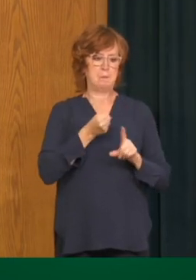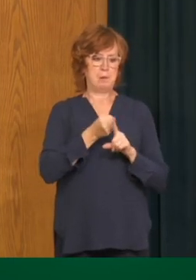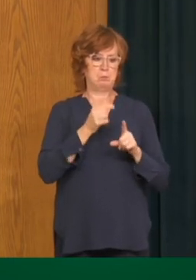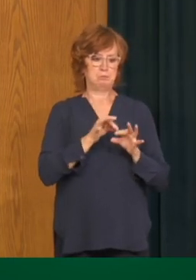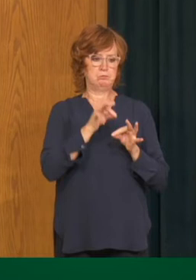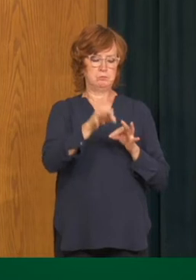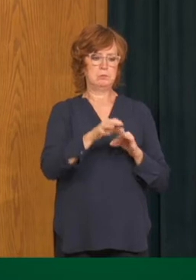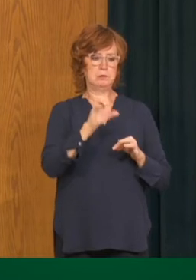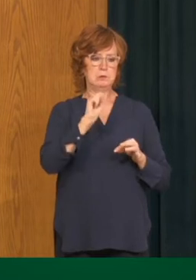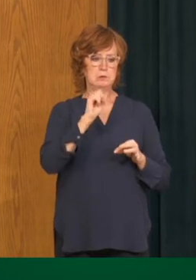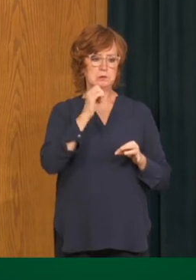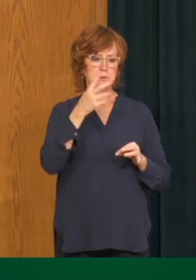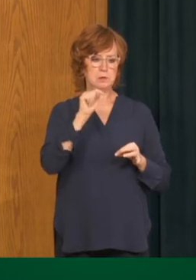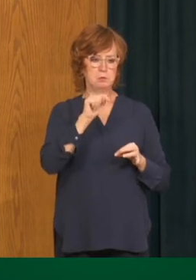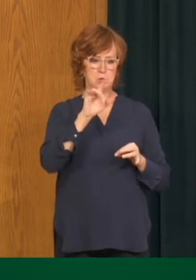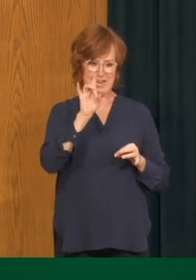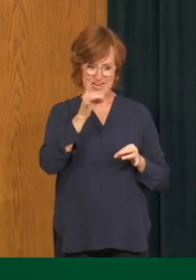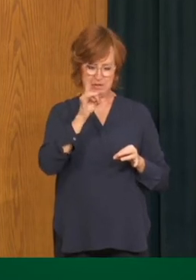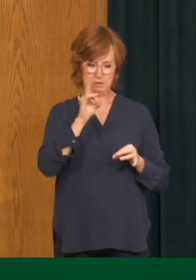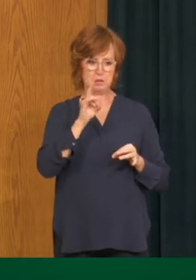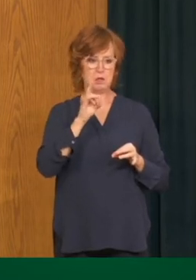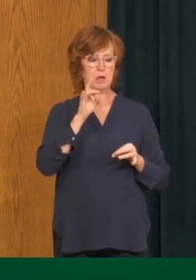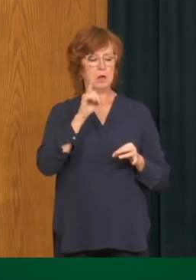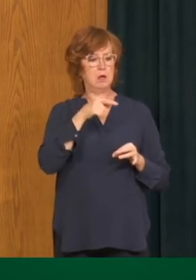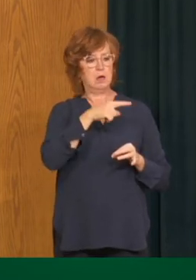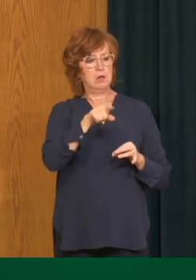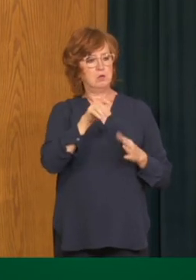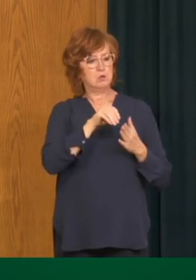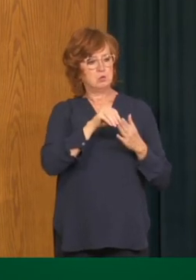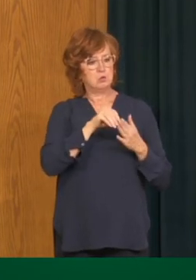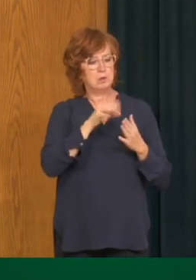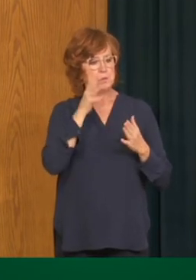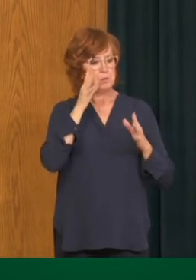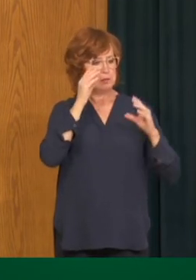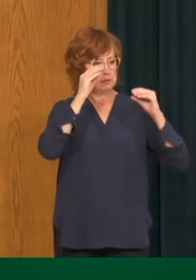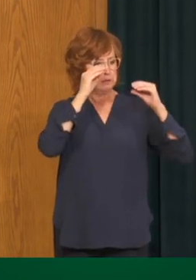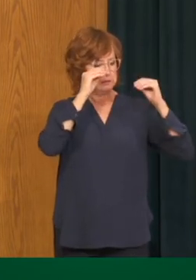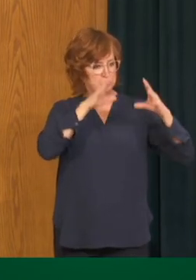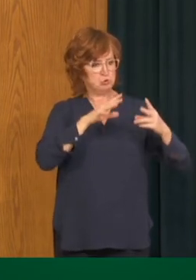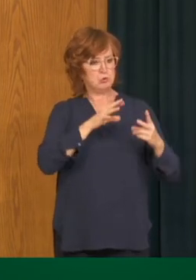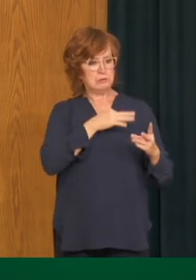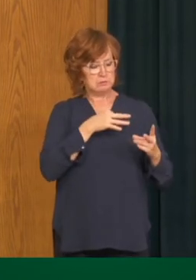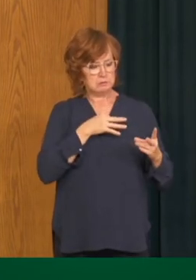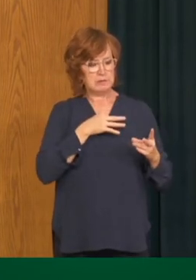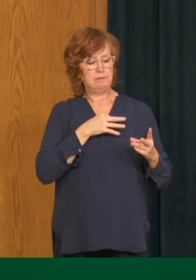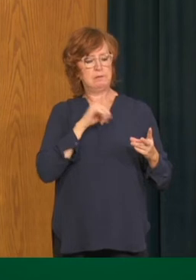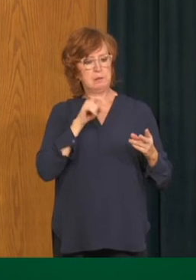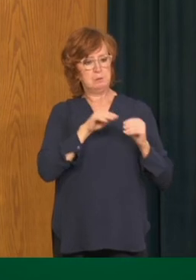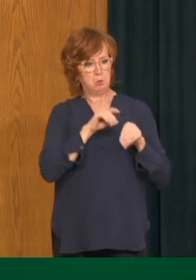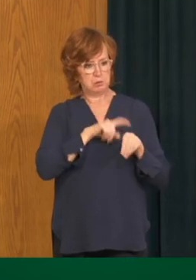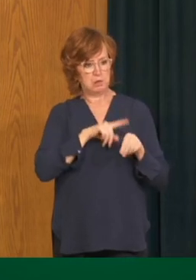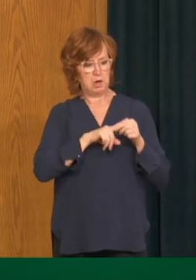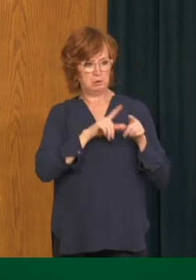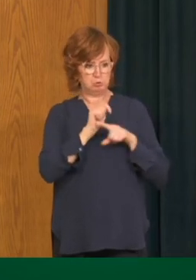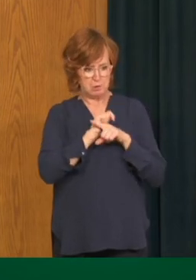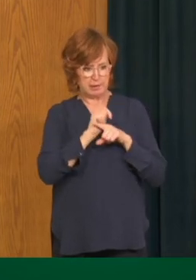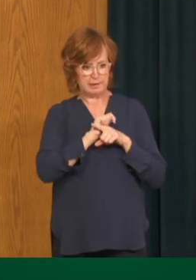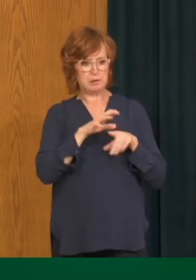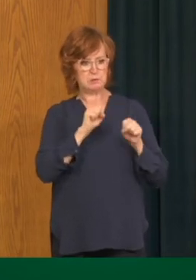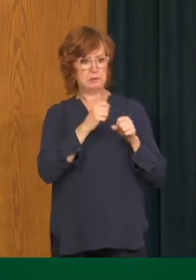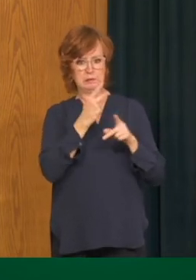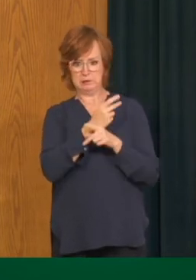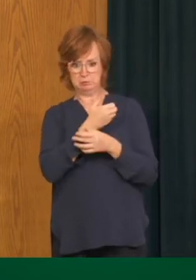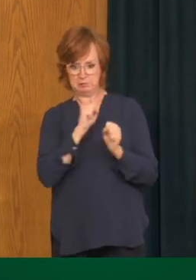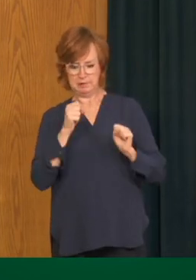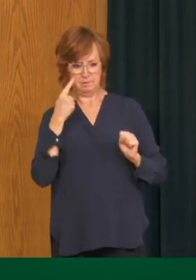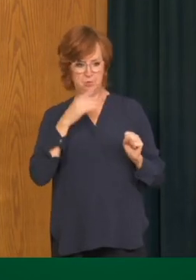school staff 2 to 4 extra days to ensure that our classrooms and our common areas are safe for the return of those students. We have heard